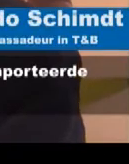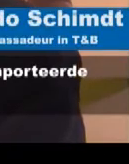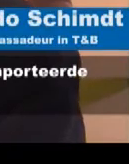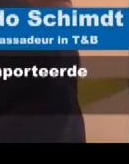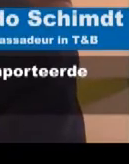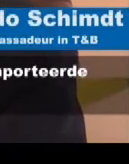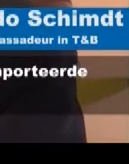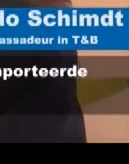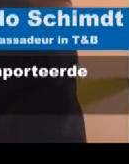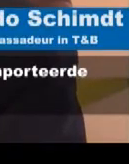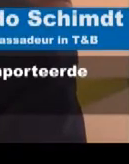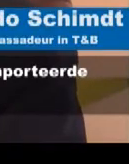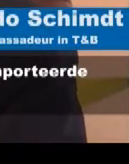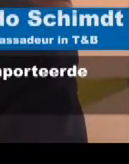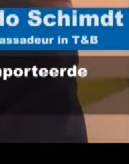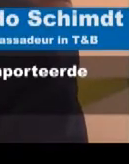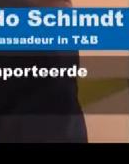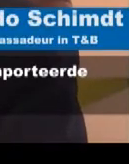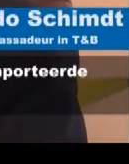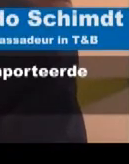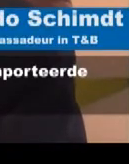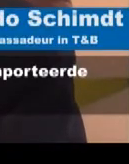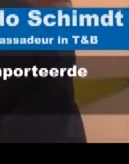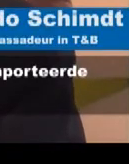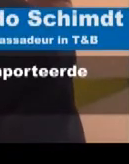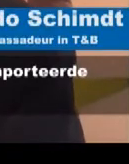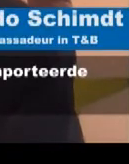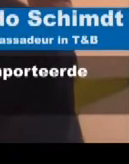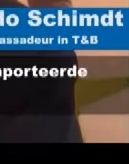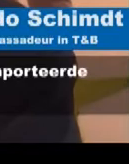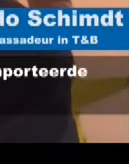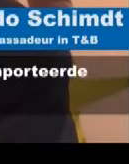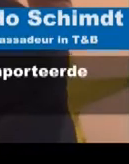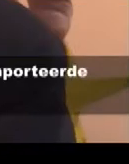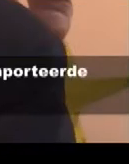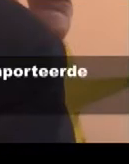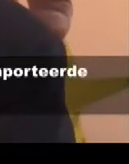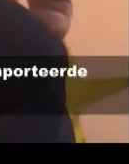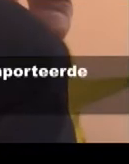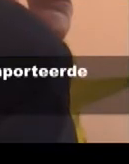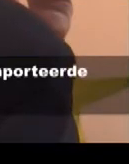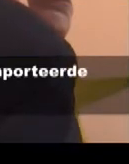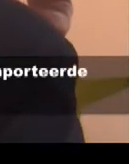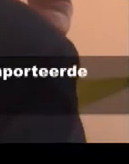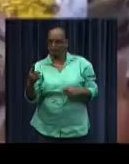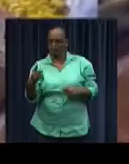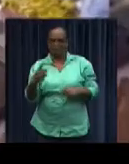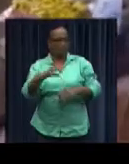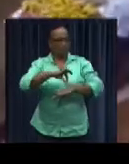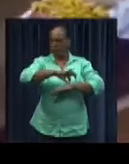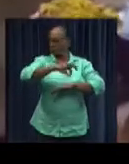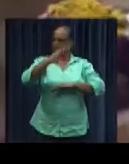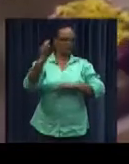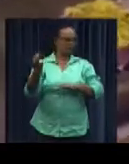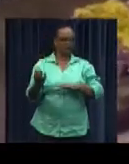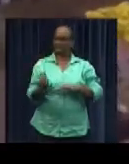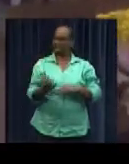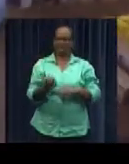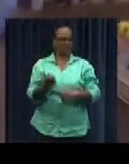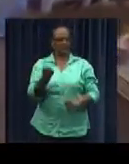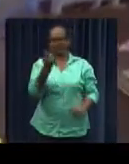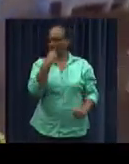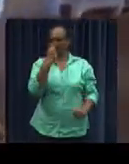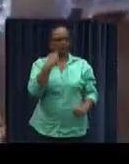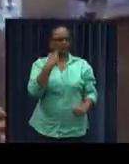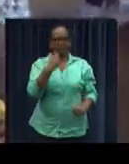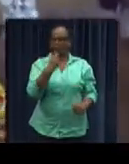the food they ordered will be in accordance with their specifications. According to the